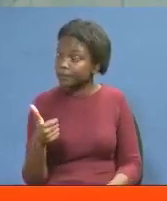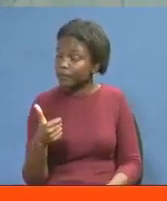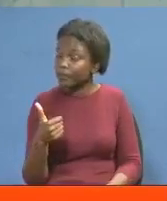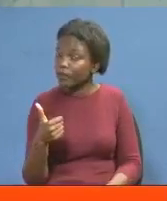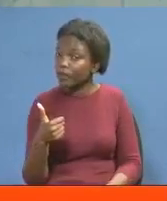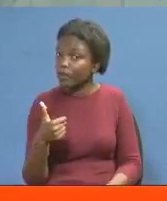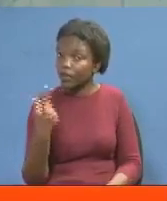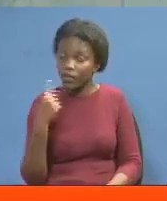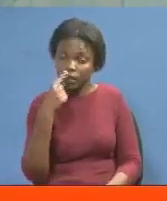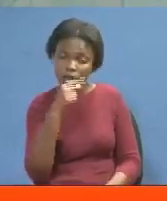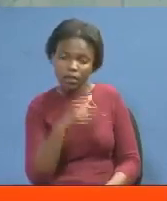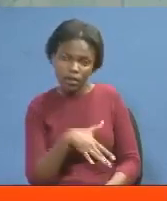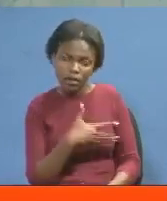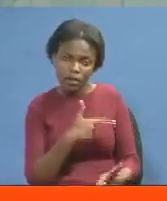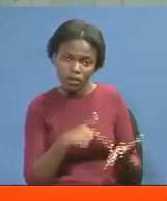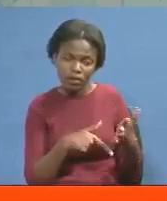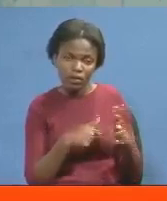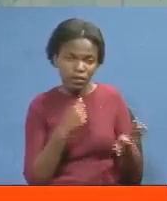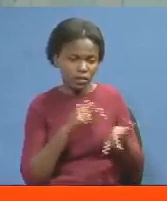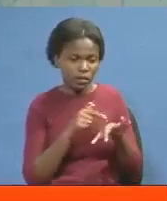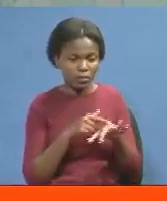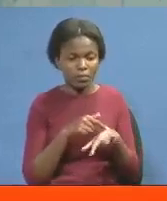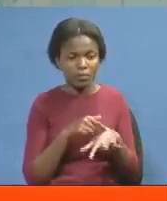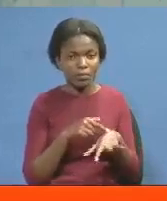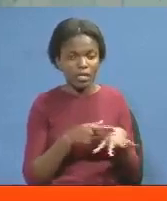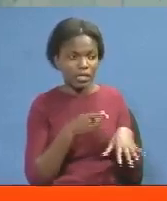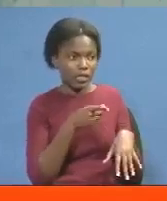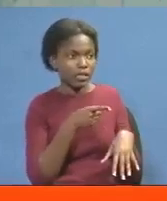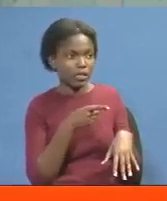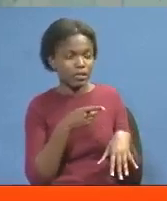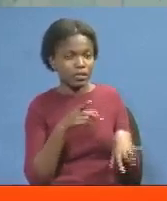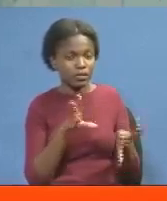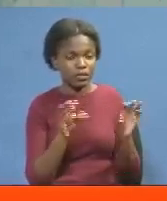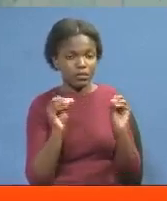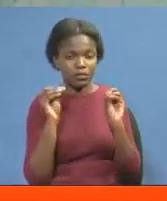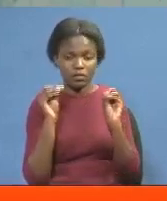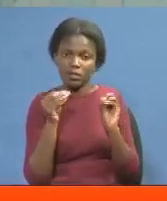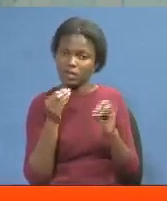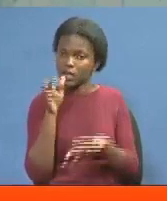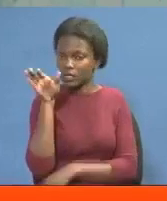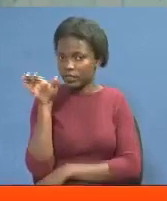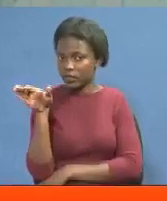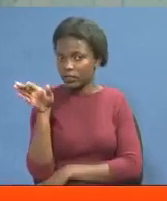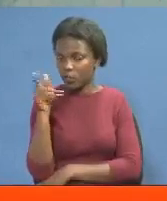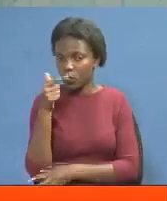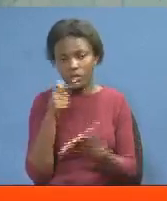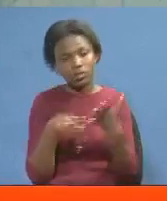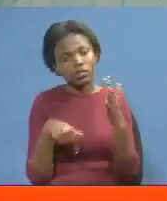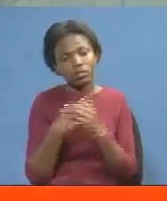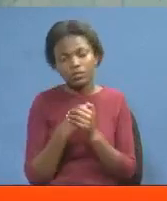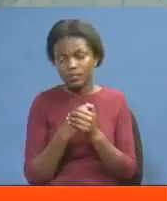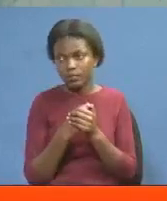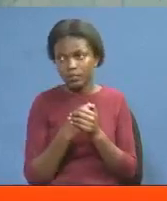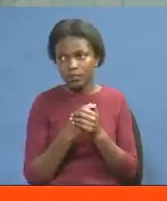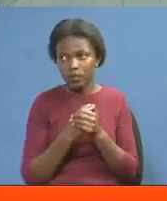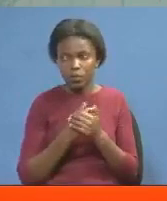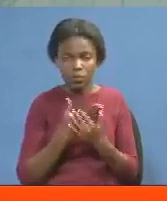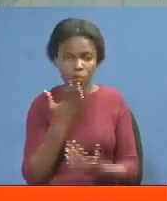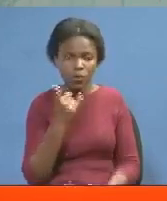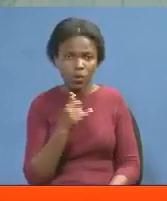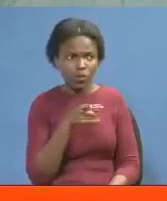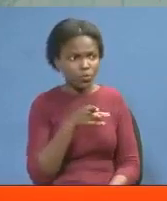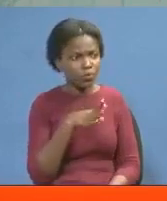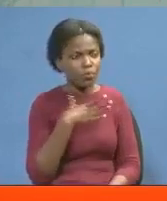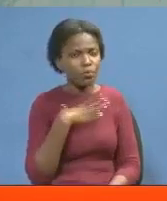what? Immediately, as soon as we discover this deal, we ask ourselves, I ask them, so why do